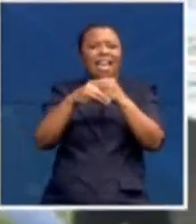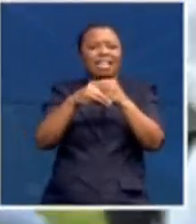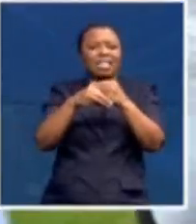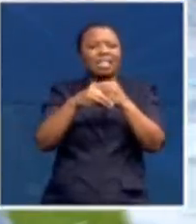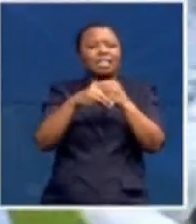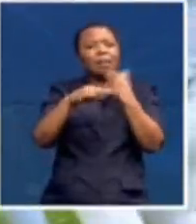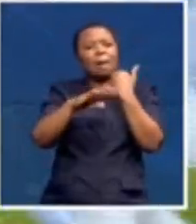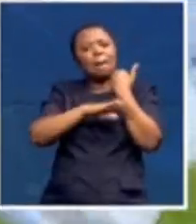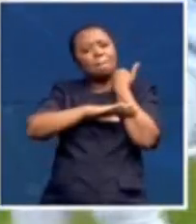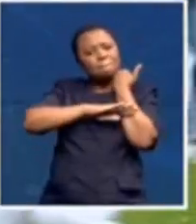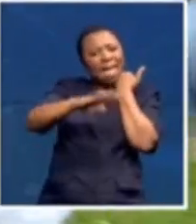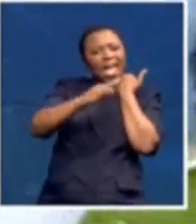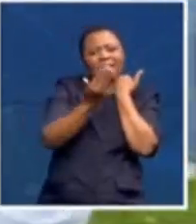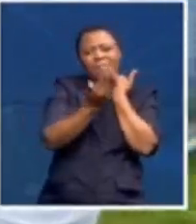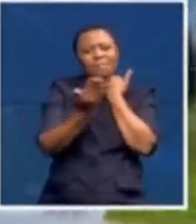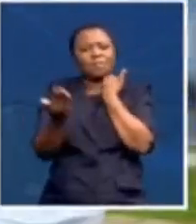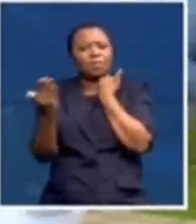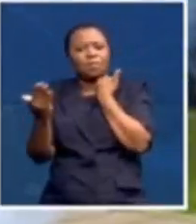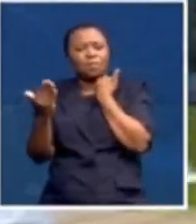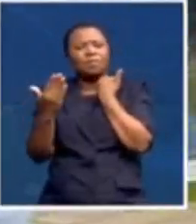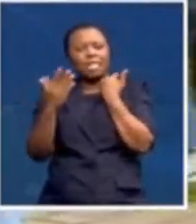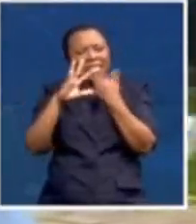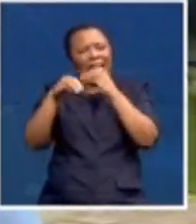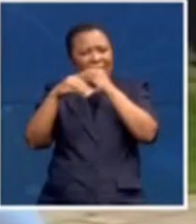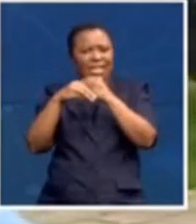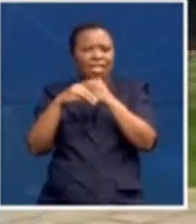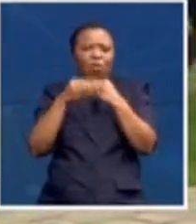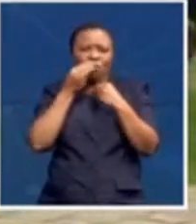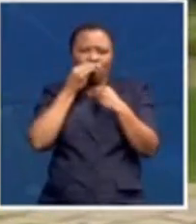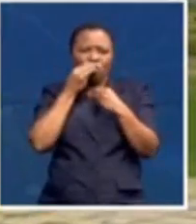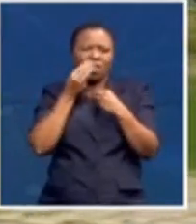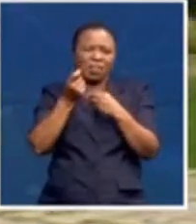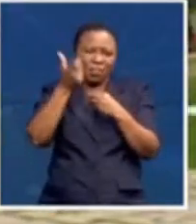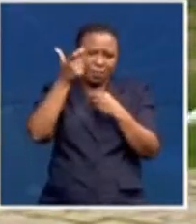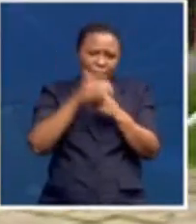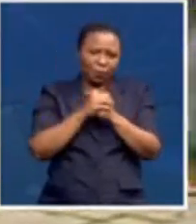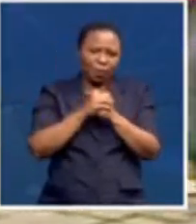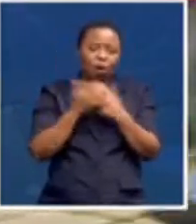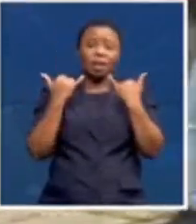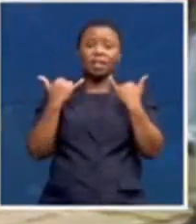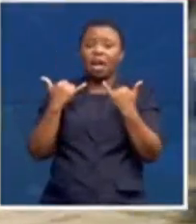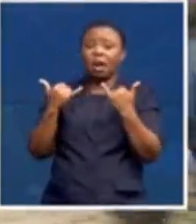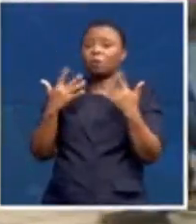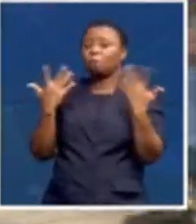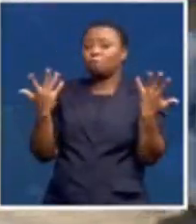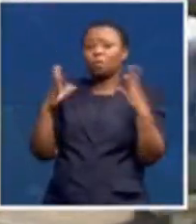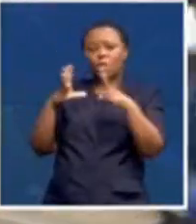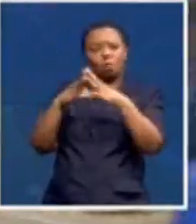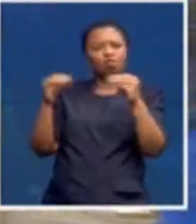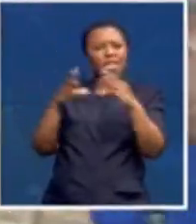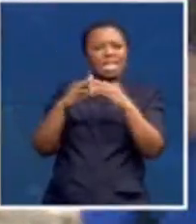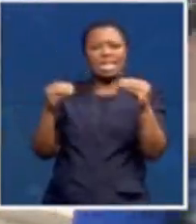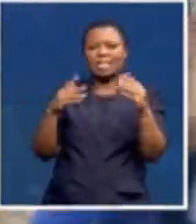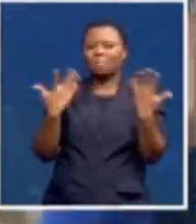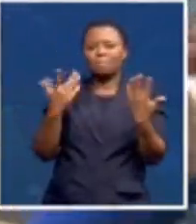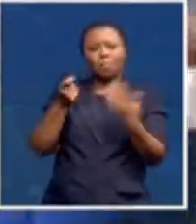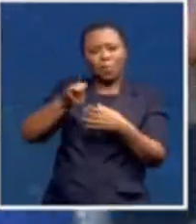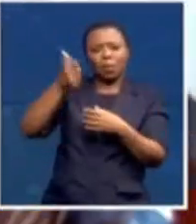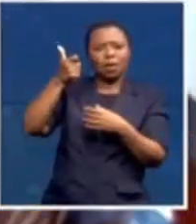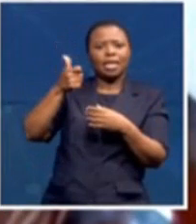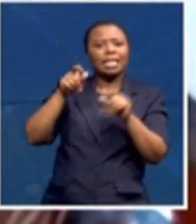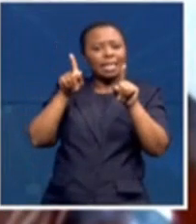supply was also compromised. There was a shortage of bread, resulting in medical staff protesting over the